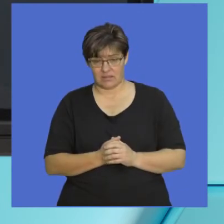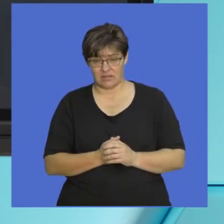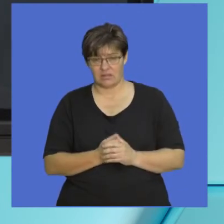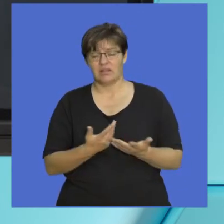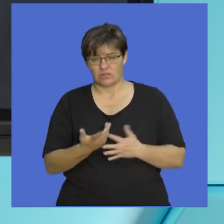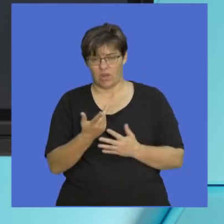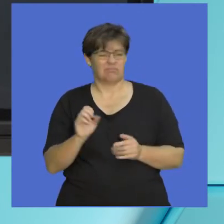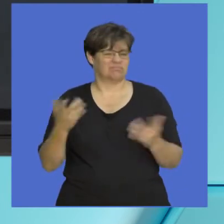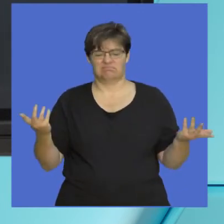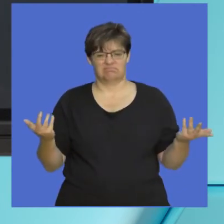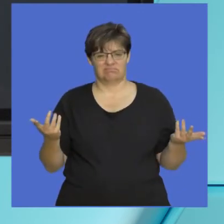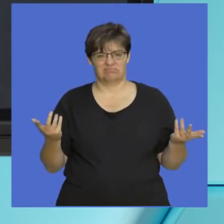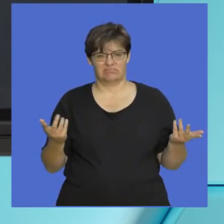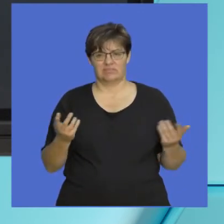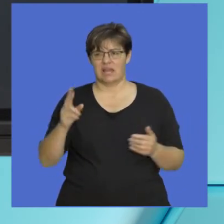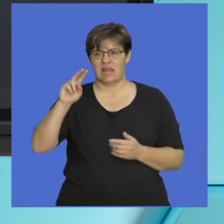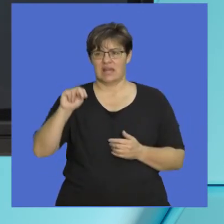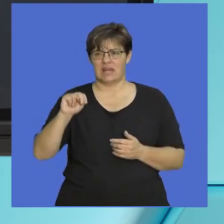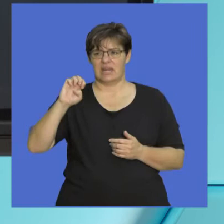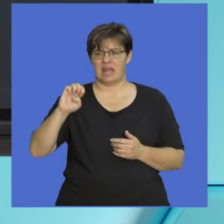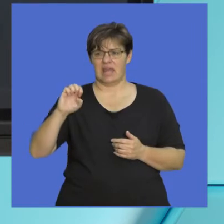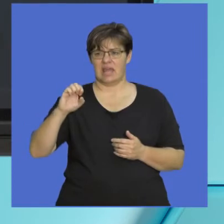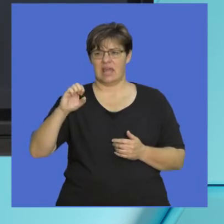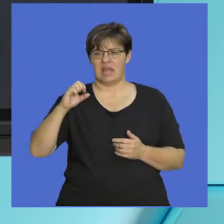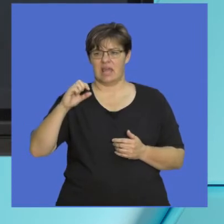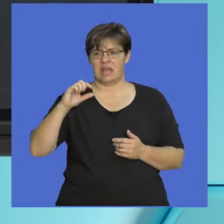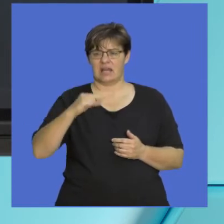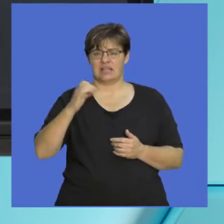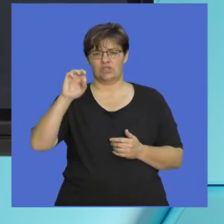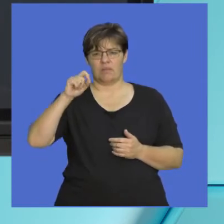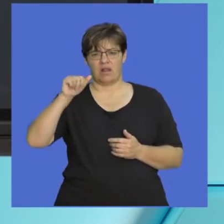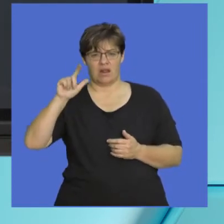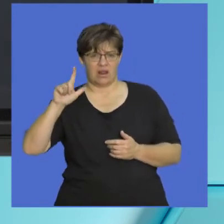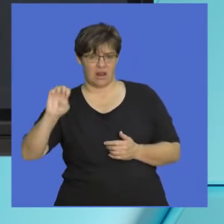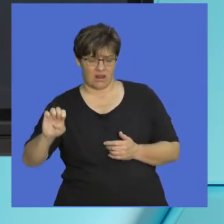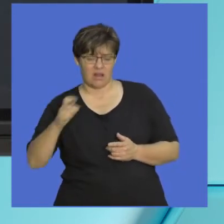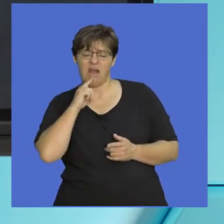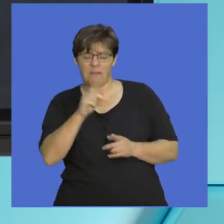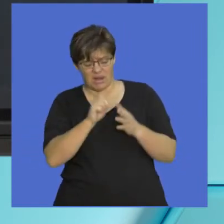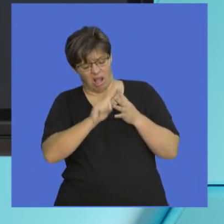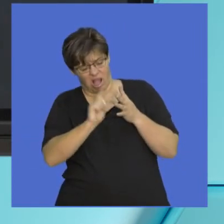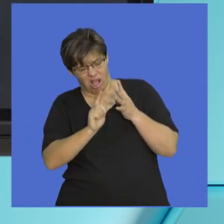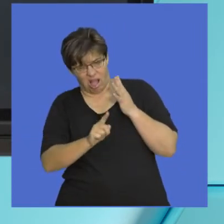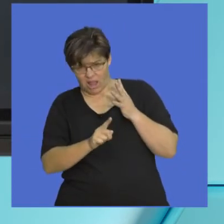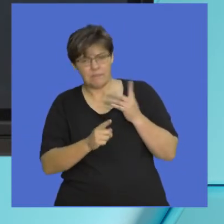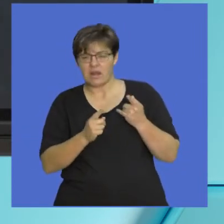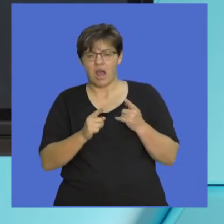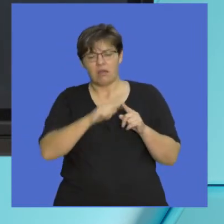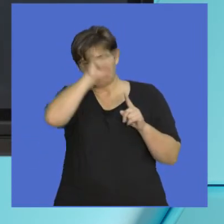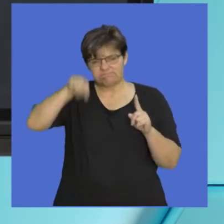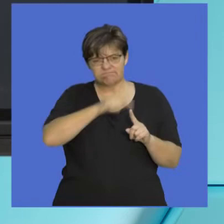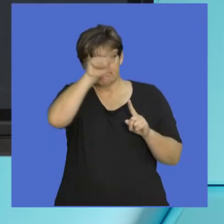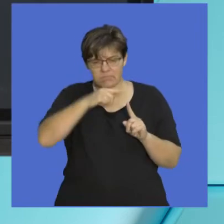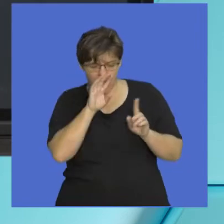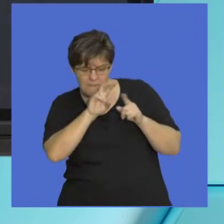thing about it when we say it's negligible. So the term negligible resistance will be used, in many of the circuits that we shall